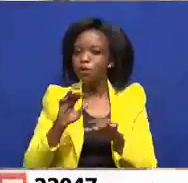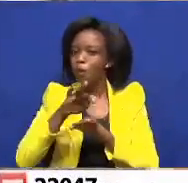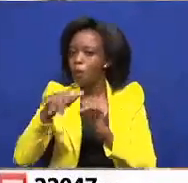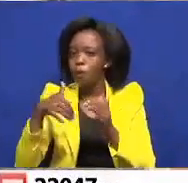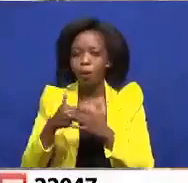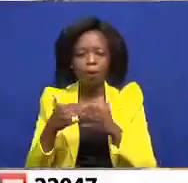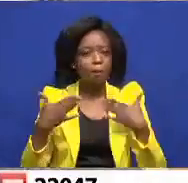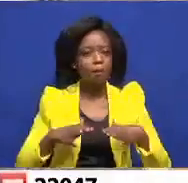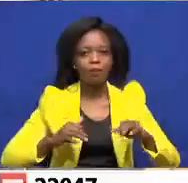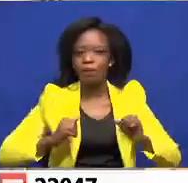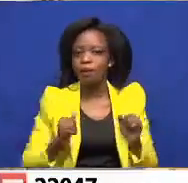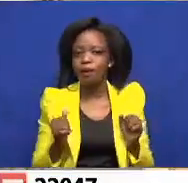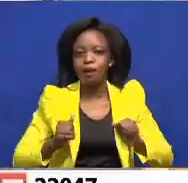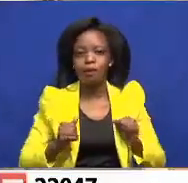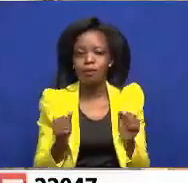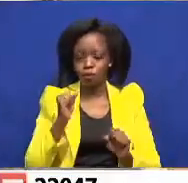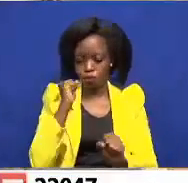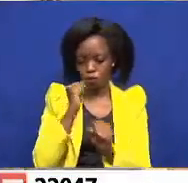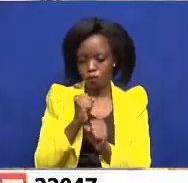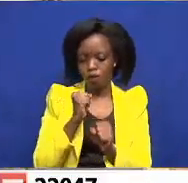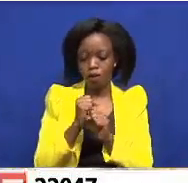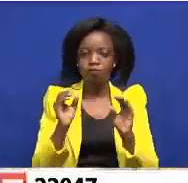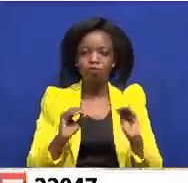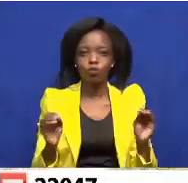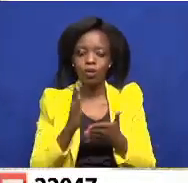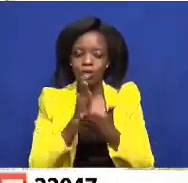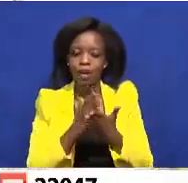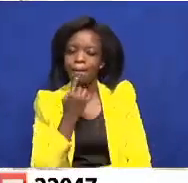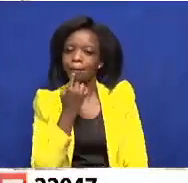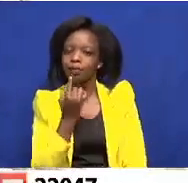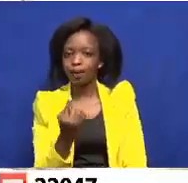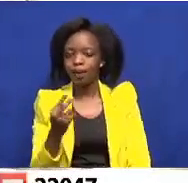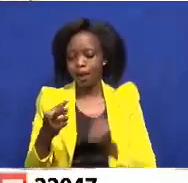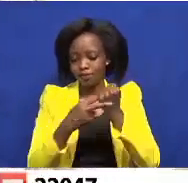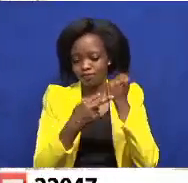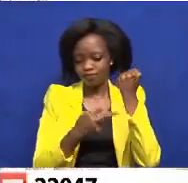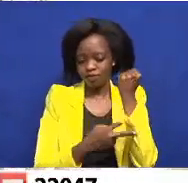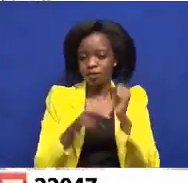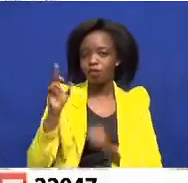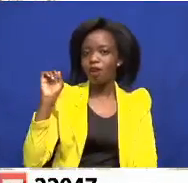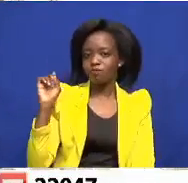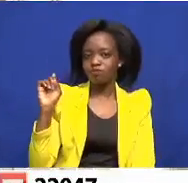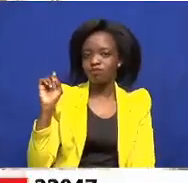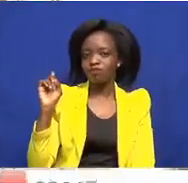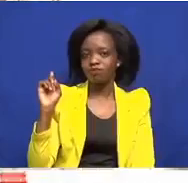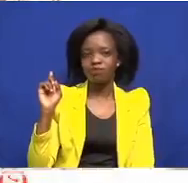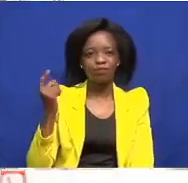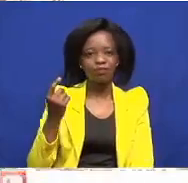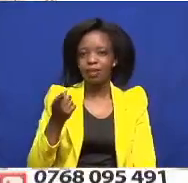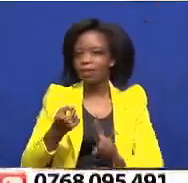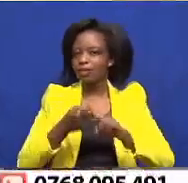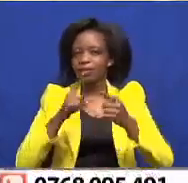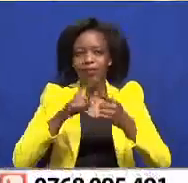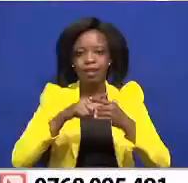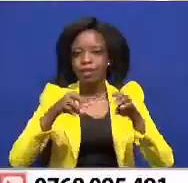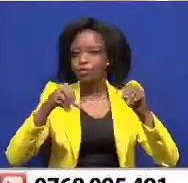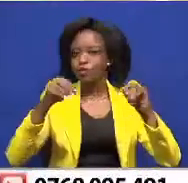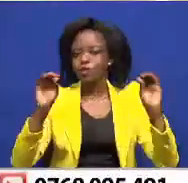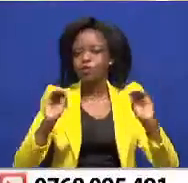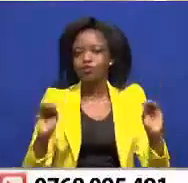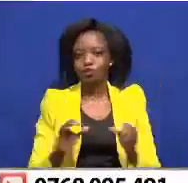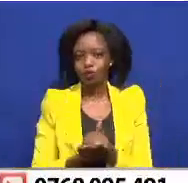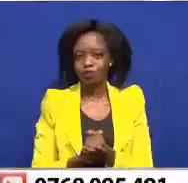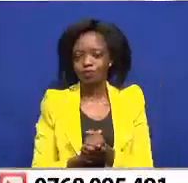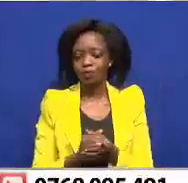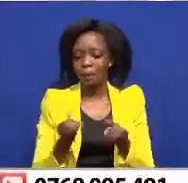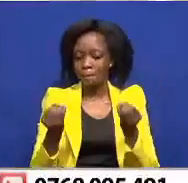everybody is satisfied with the work done. Some say the bridges are way too below the standards. Kama hii tunaona most